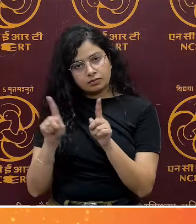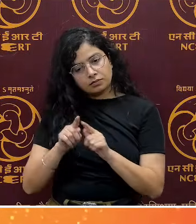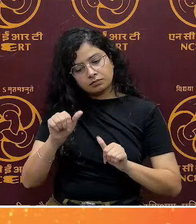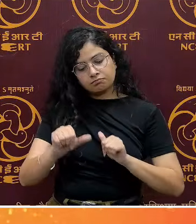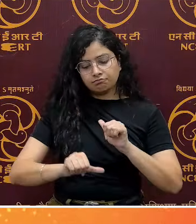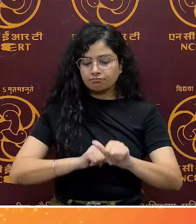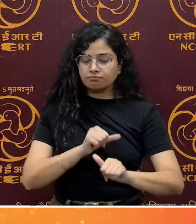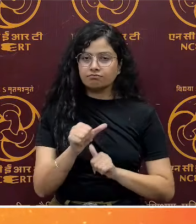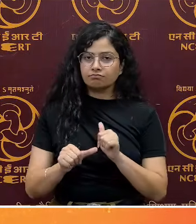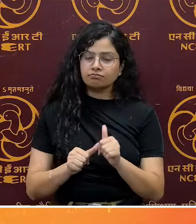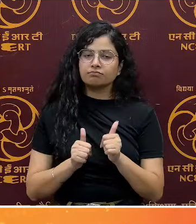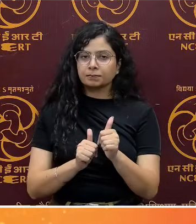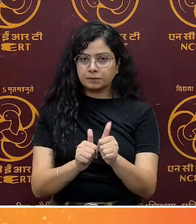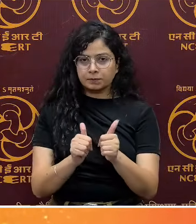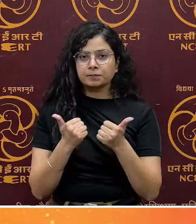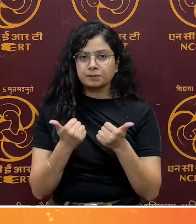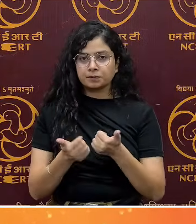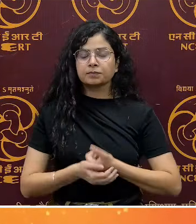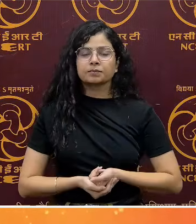procedure. Okay.